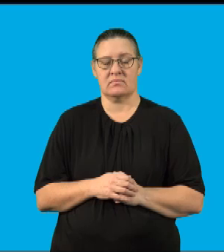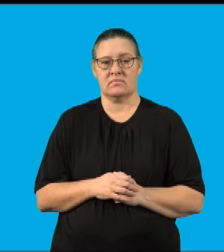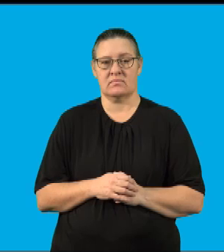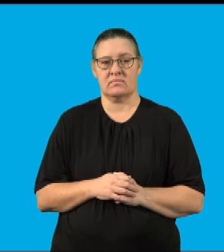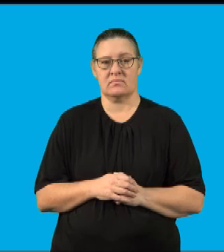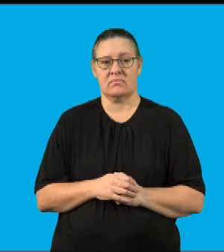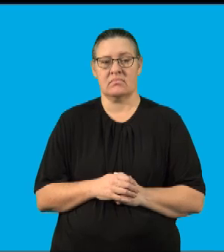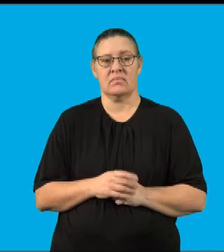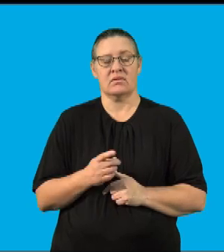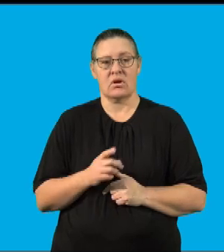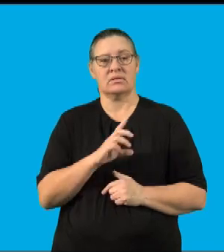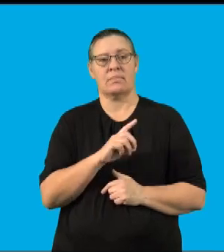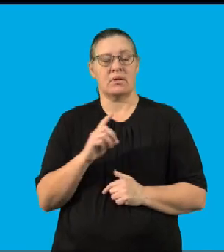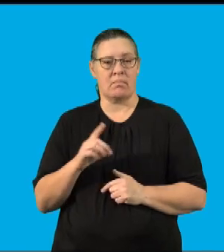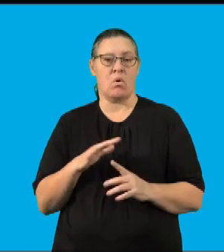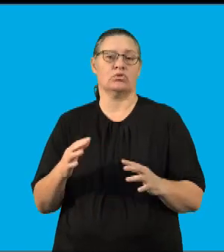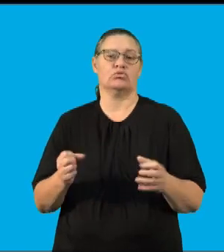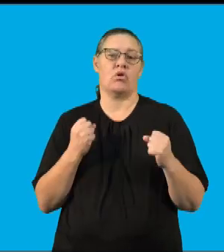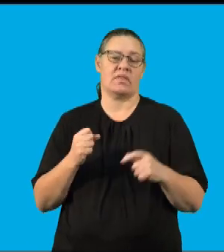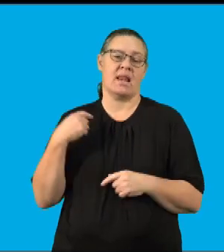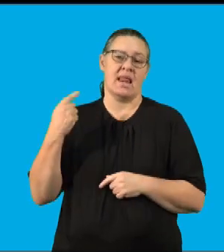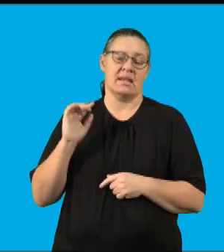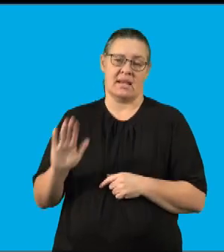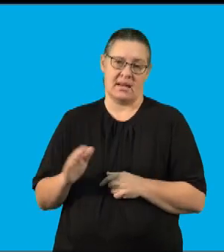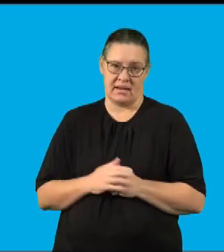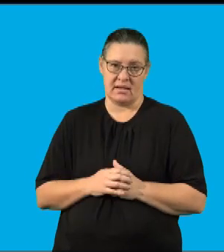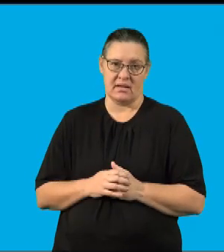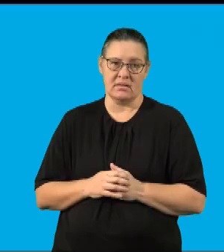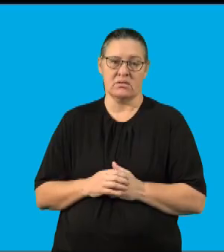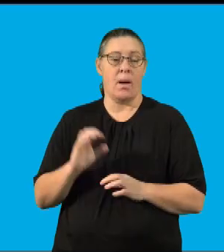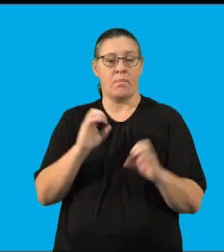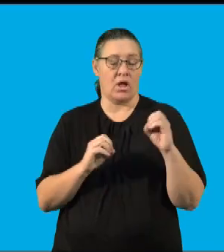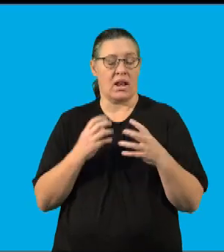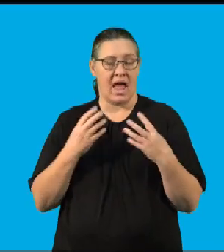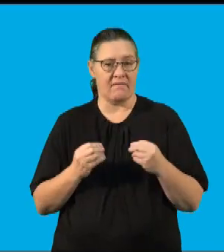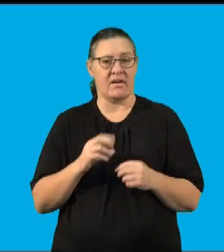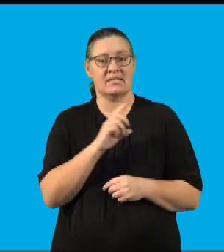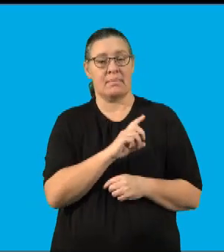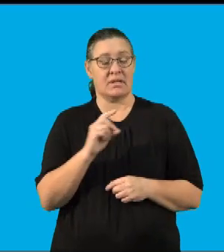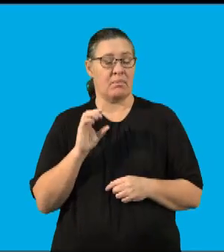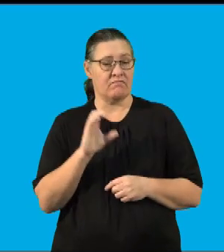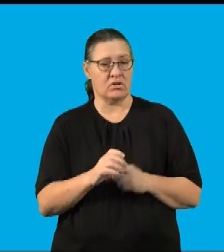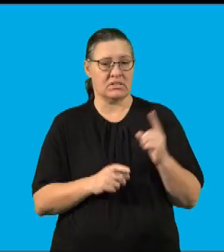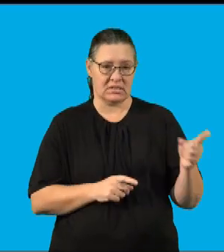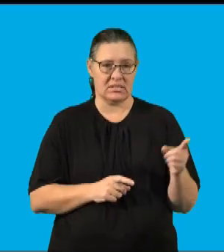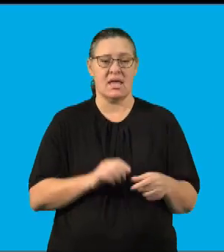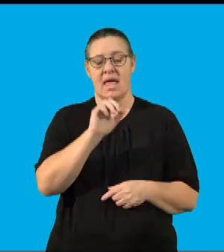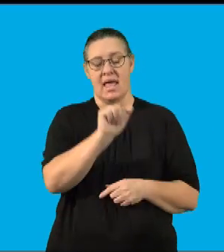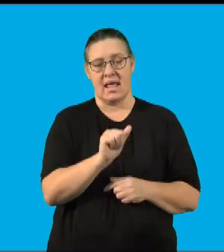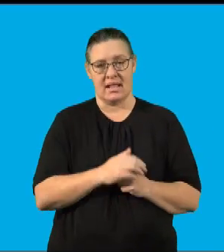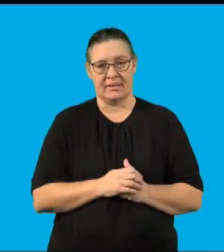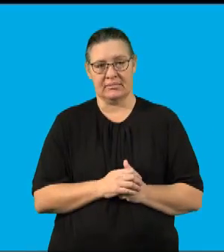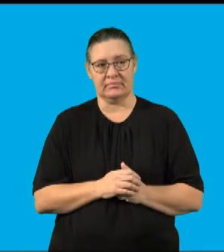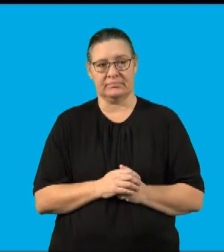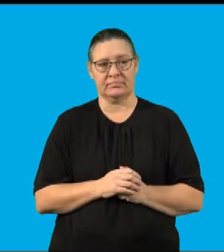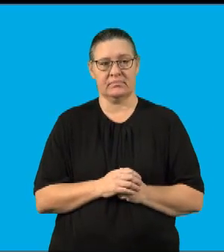But out of the two, as we have said, the dipole-dipole forces are stronger than the London forces. So the molecule that has the dipole-dipole force in this case is